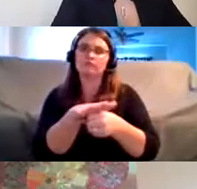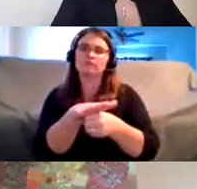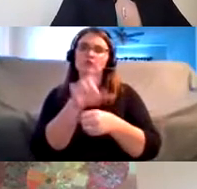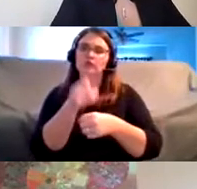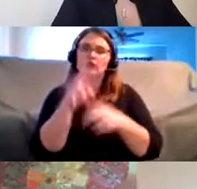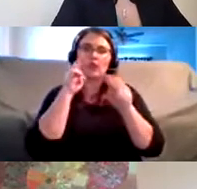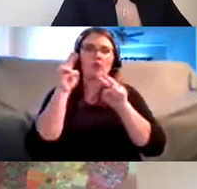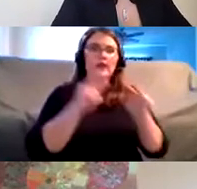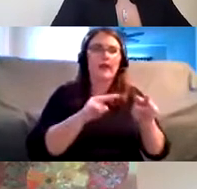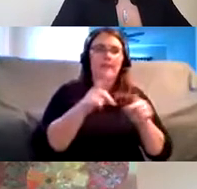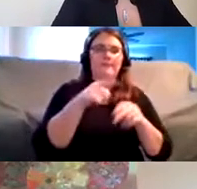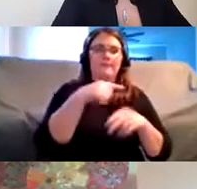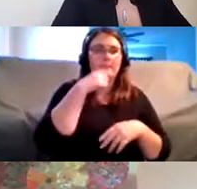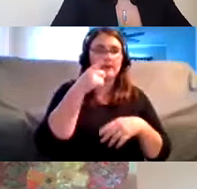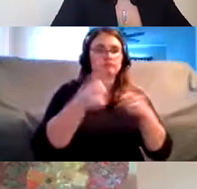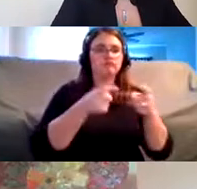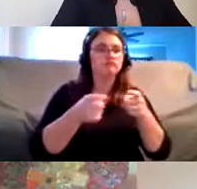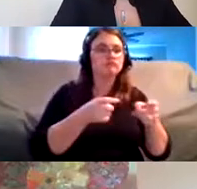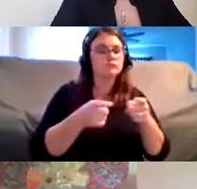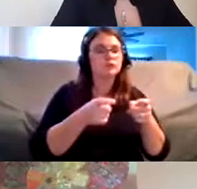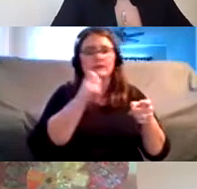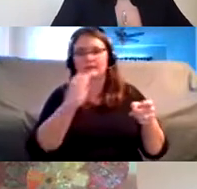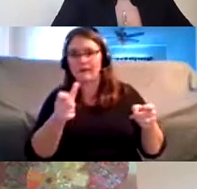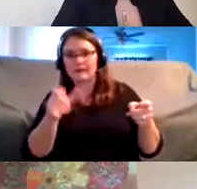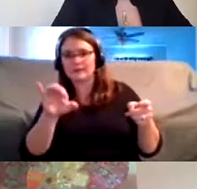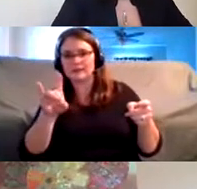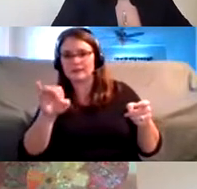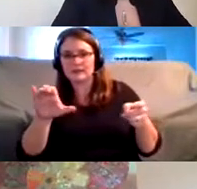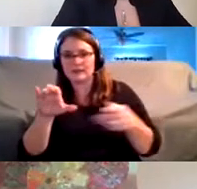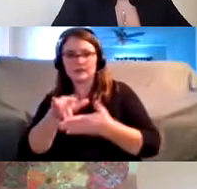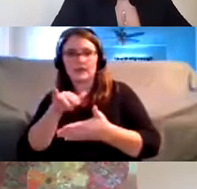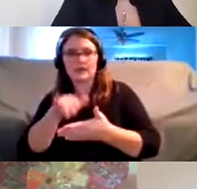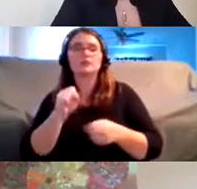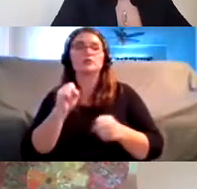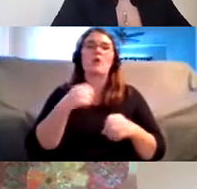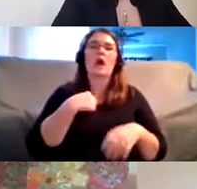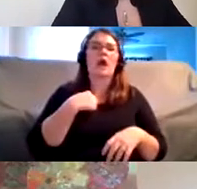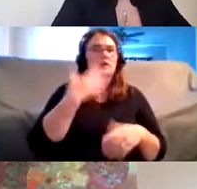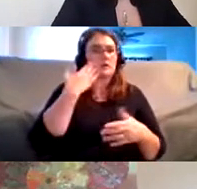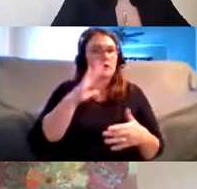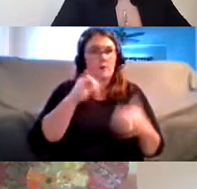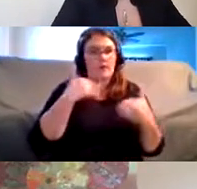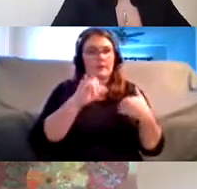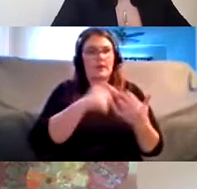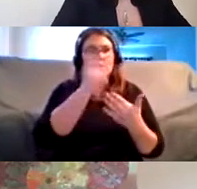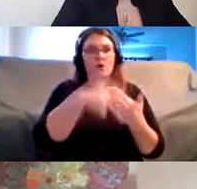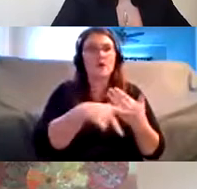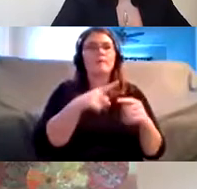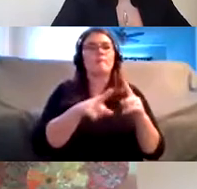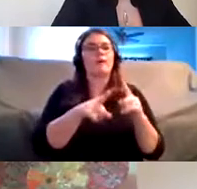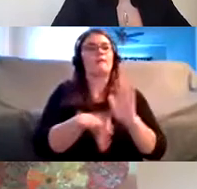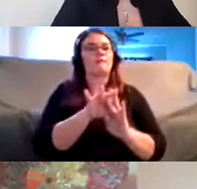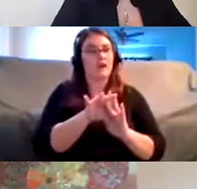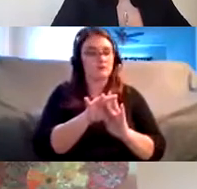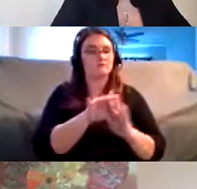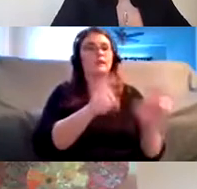a public administration program. It turns out we have the #1 public administration program in the nation at KU. And I switched to their PhD program and studied public